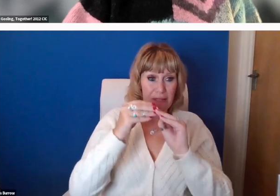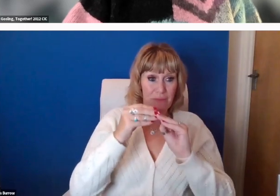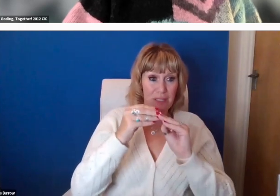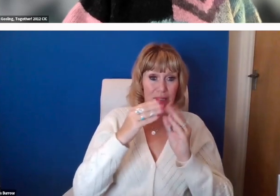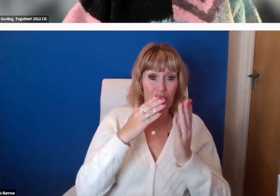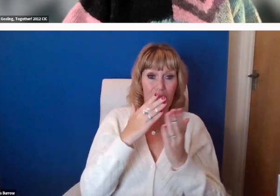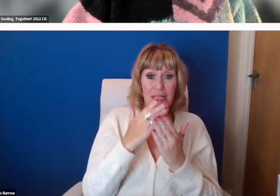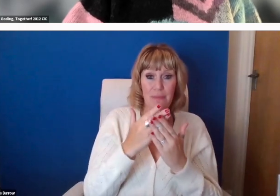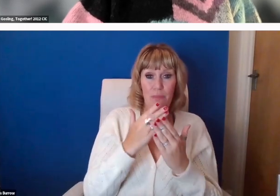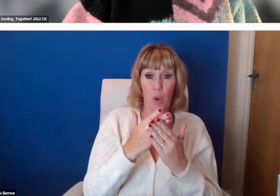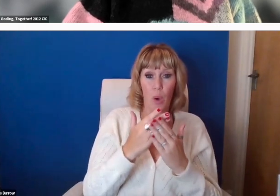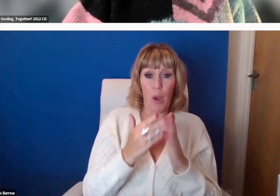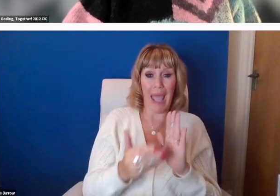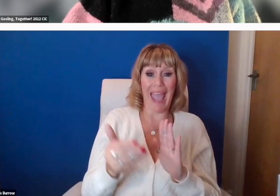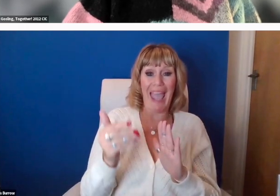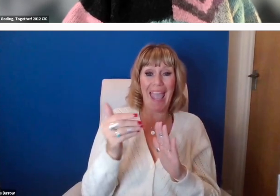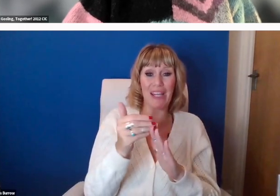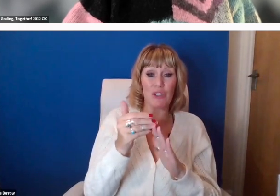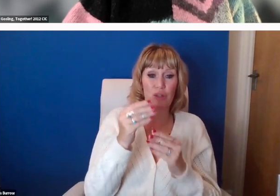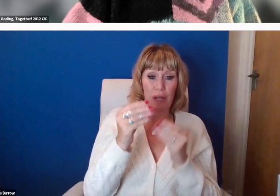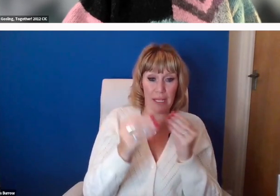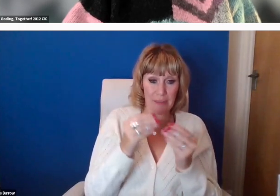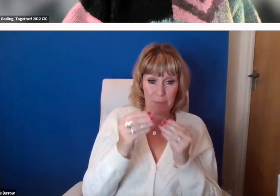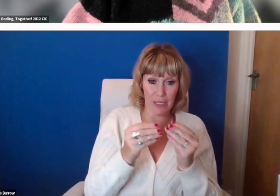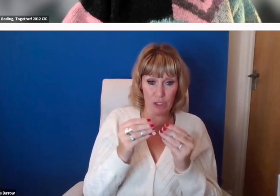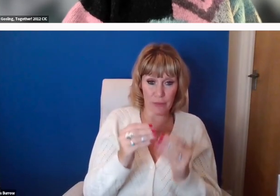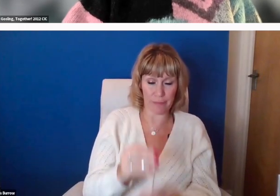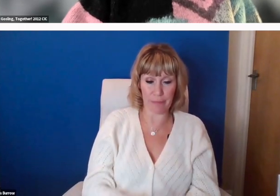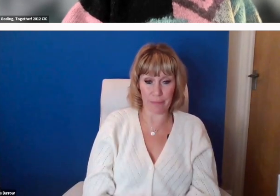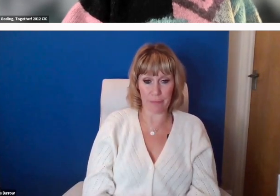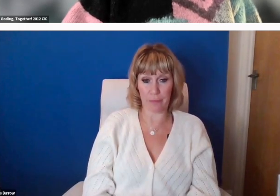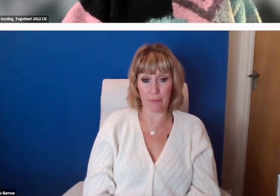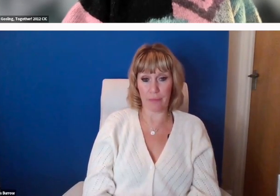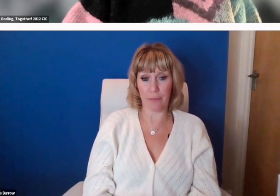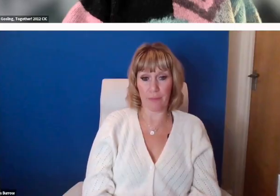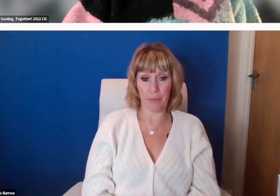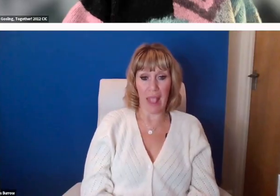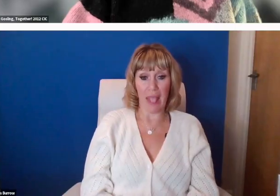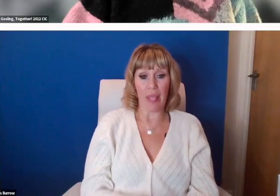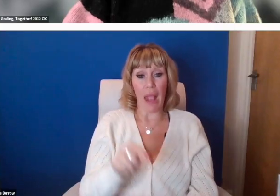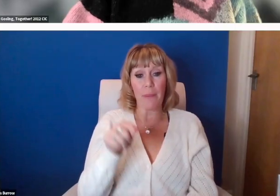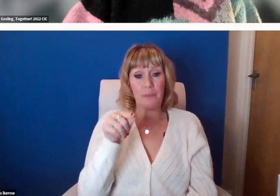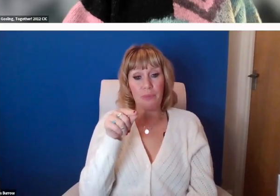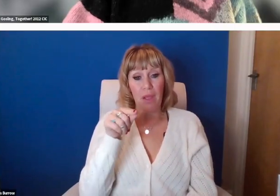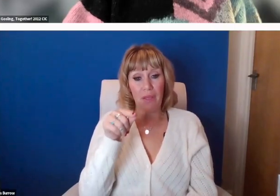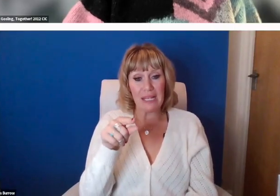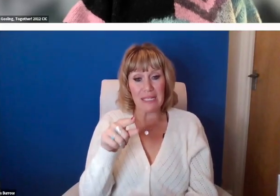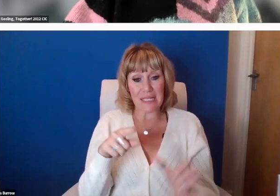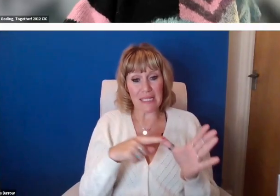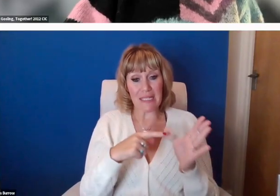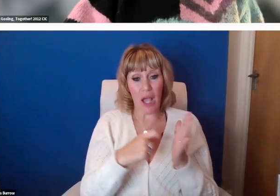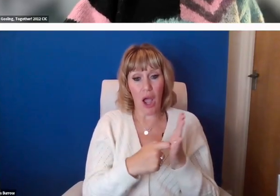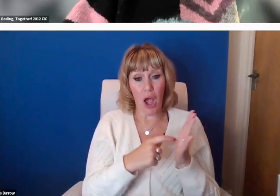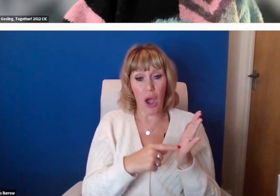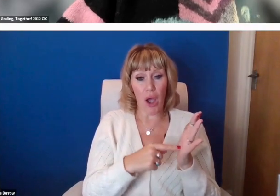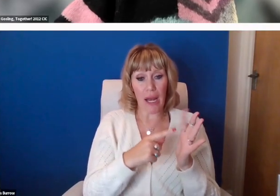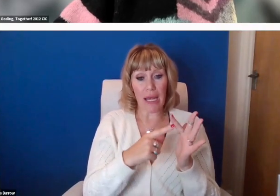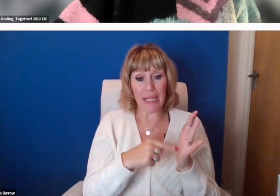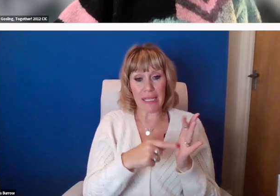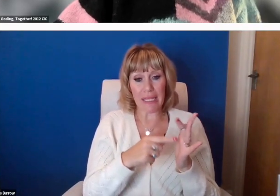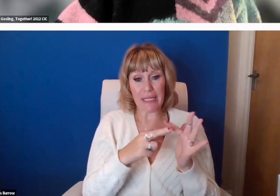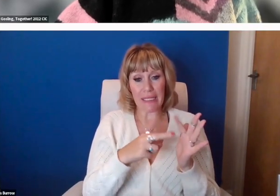that's a little bit more extra explanation of that one. And then this is Arlene Jackson on the